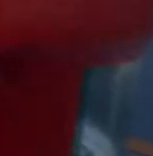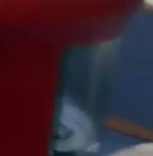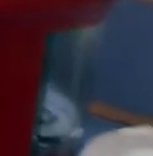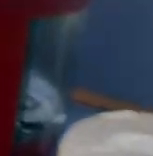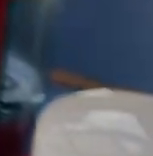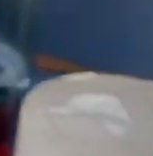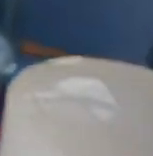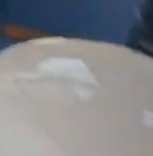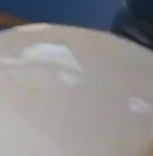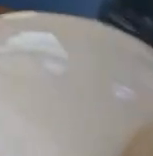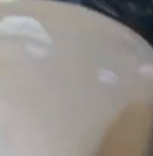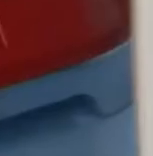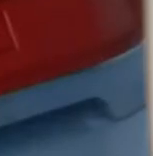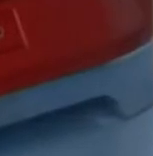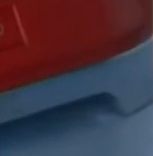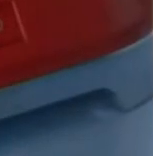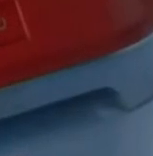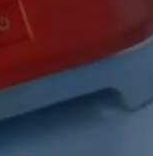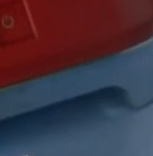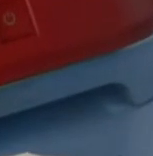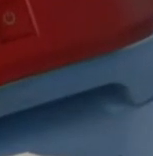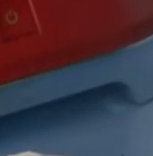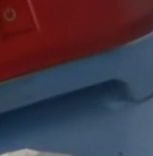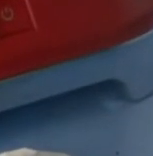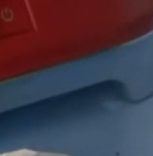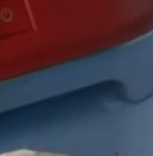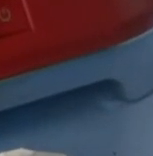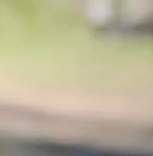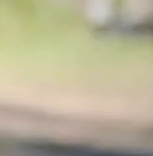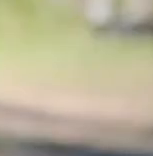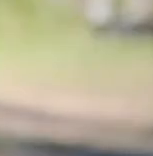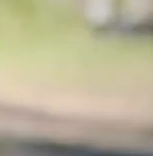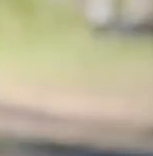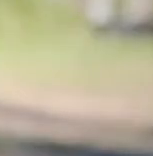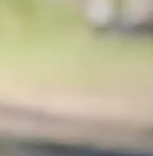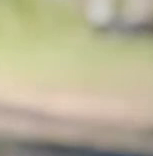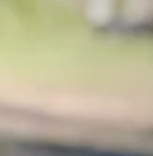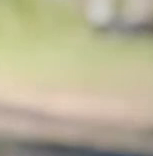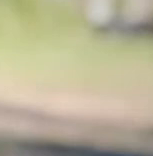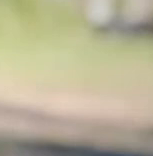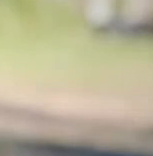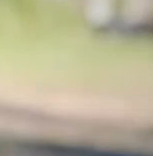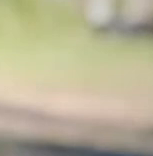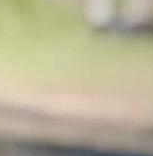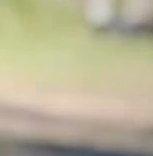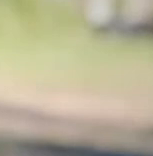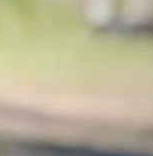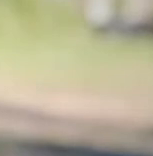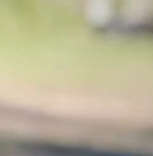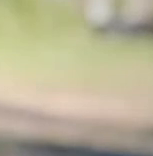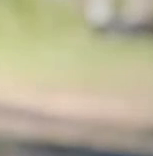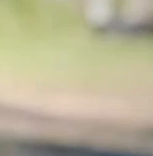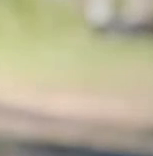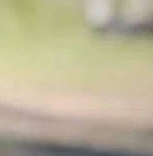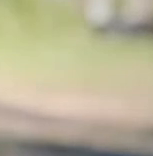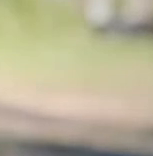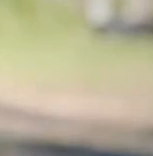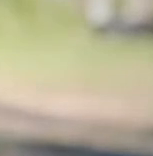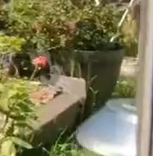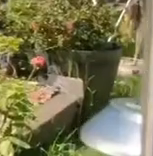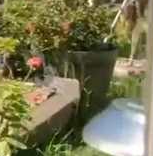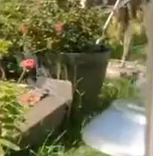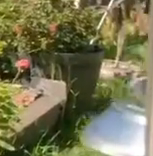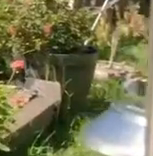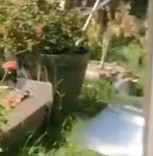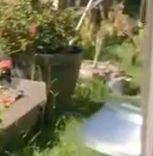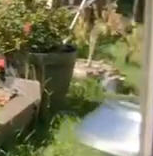personally know are still living in temporary accommodation. I've got a bus. I consider myself pretty lucky. It's relatively